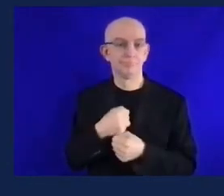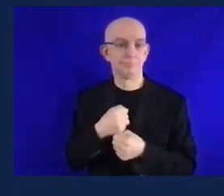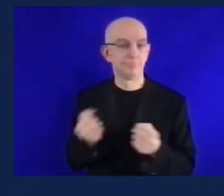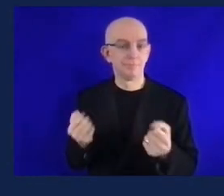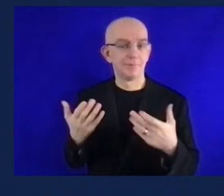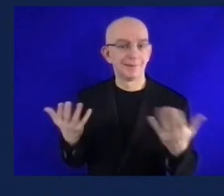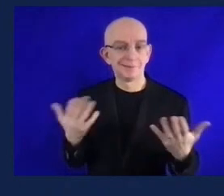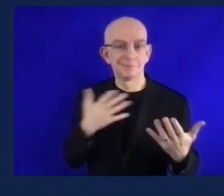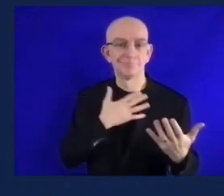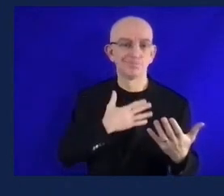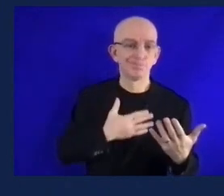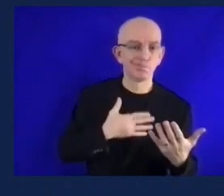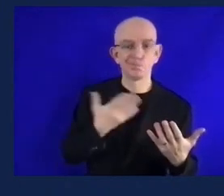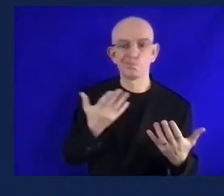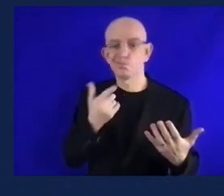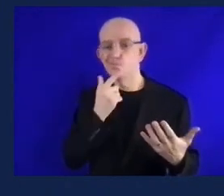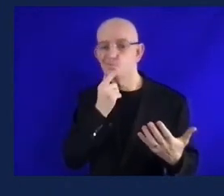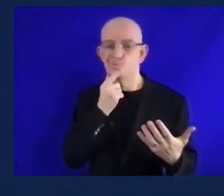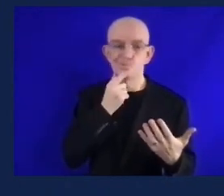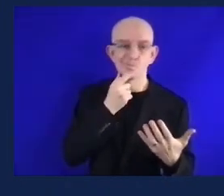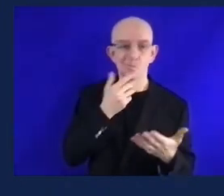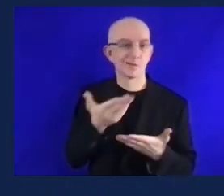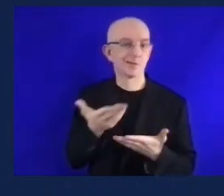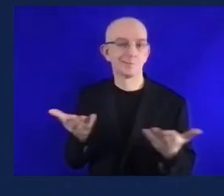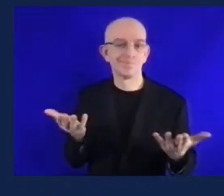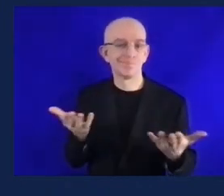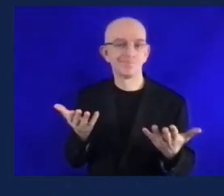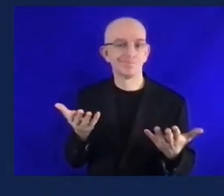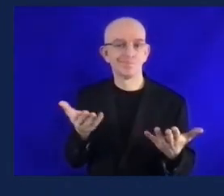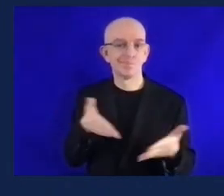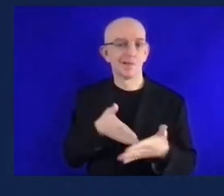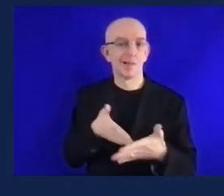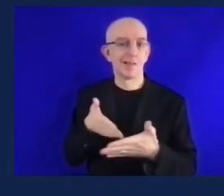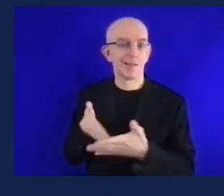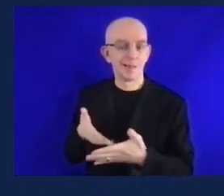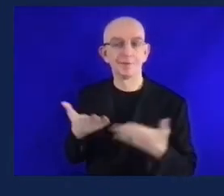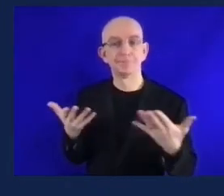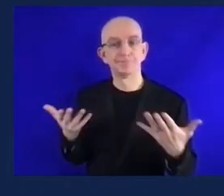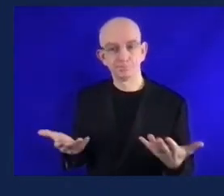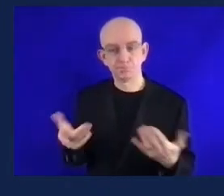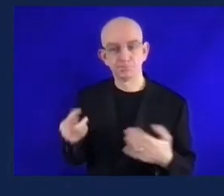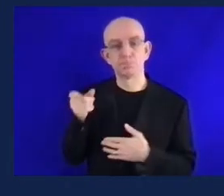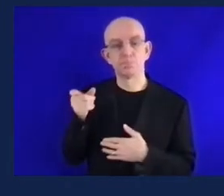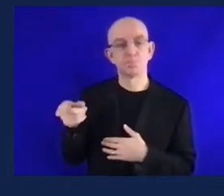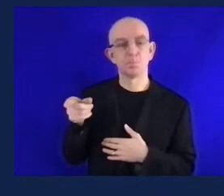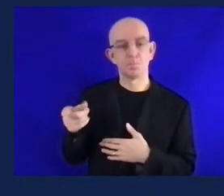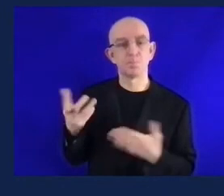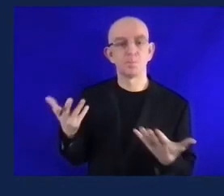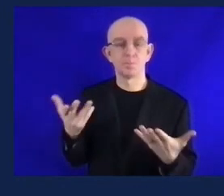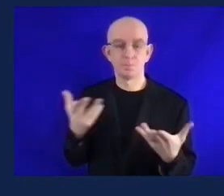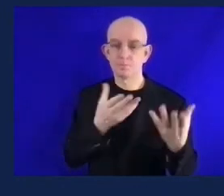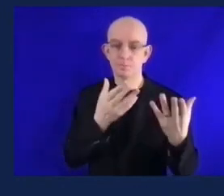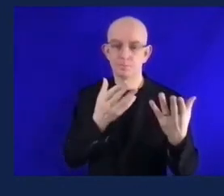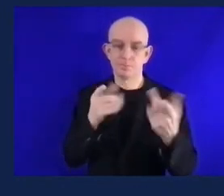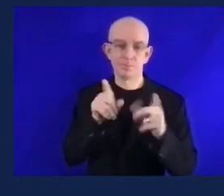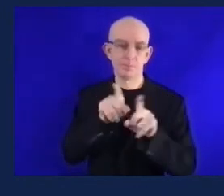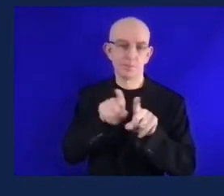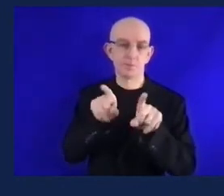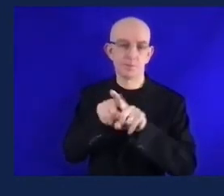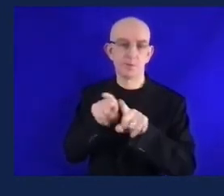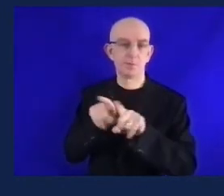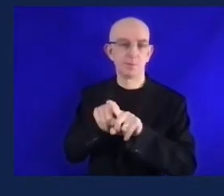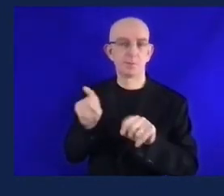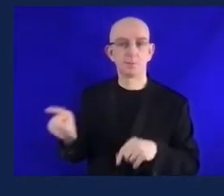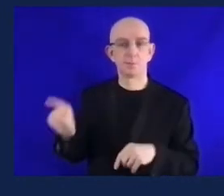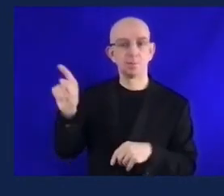they are even not considered in the prevent organization. There is still a lot of work to do in the area